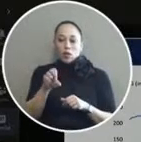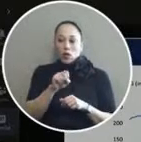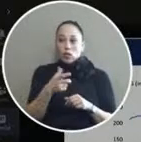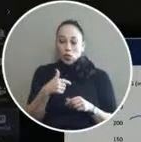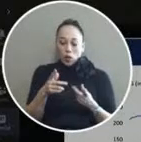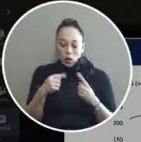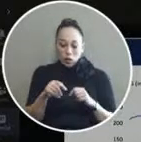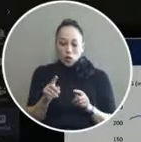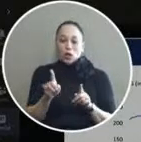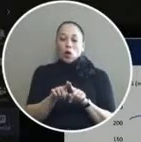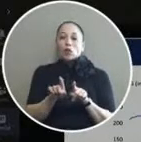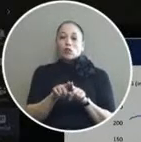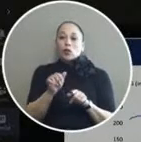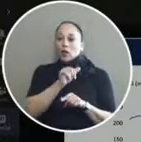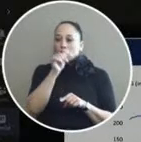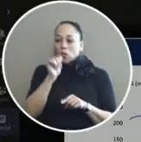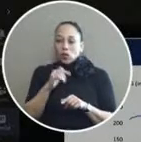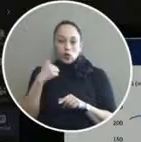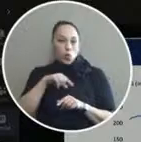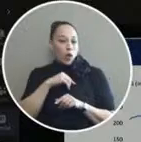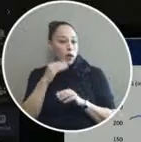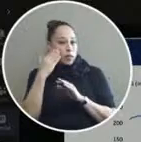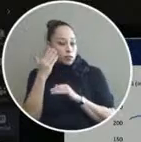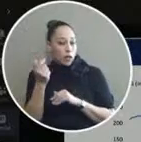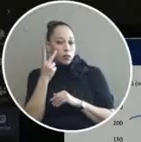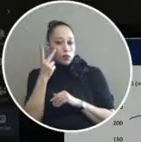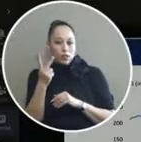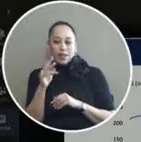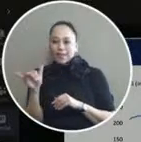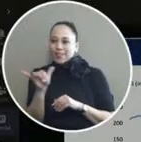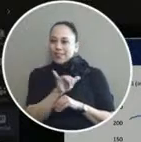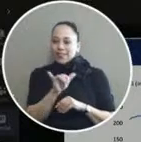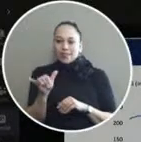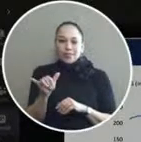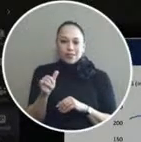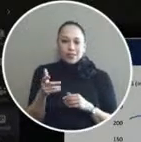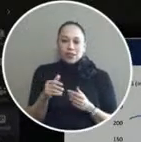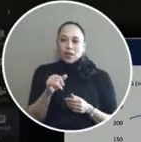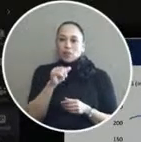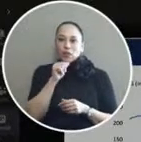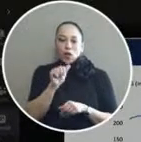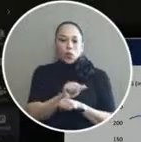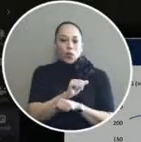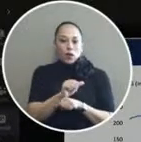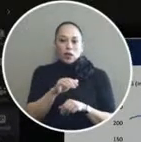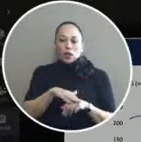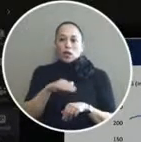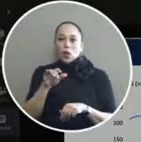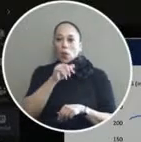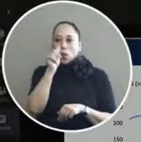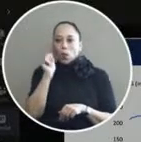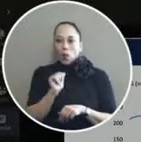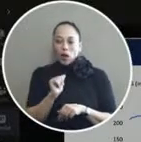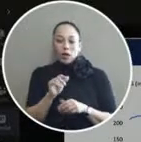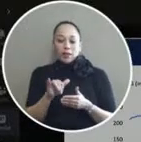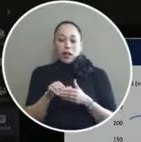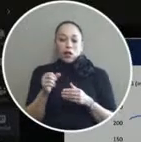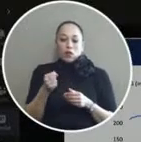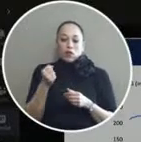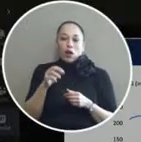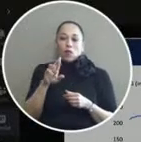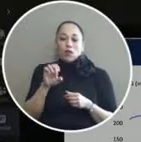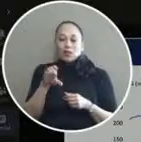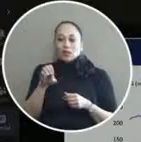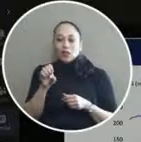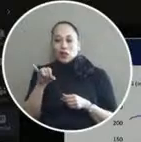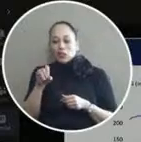are tracking employment in Juarez as well, so we expect to see the similar drop in employment in Juarez, same as we see in previous recessions.